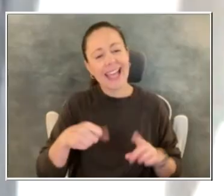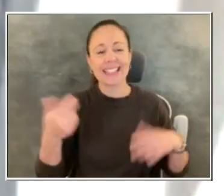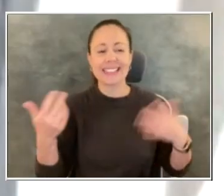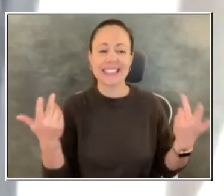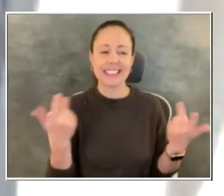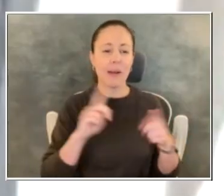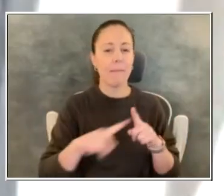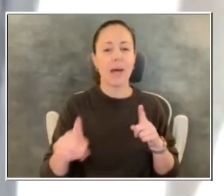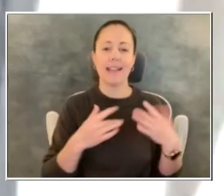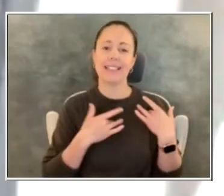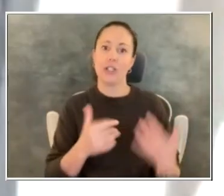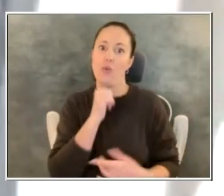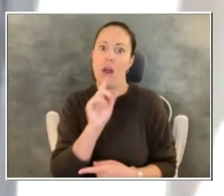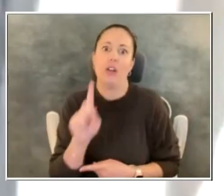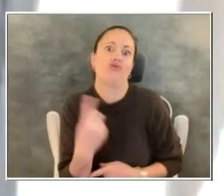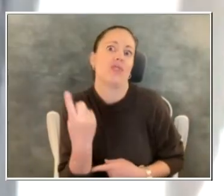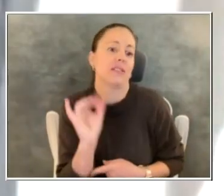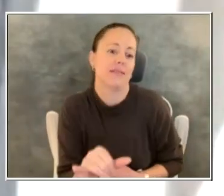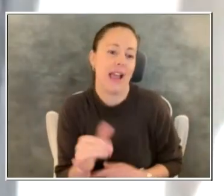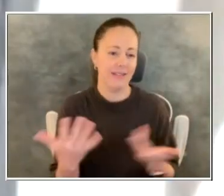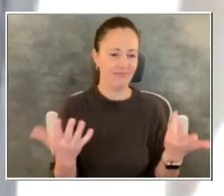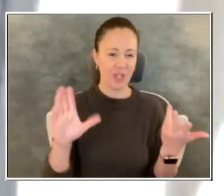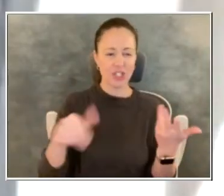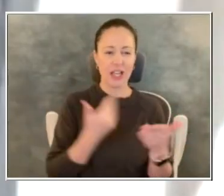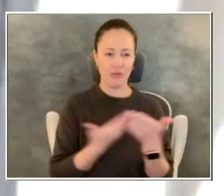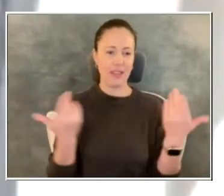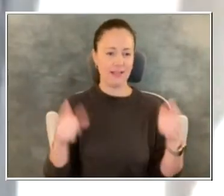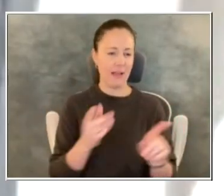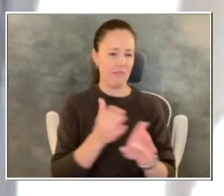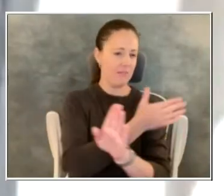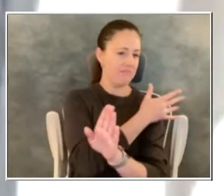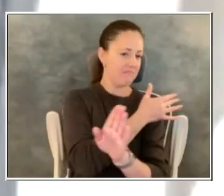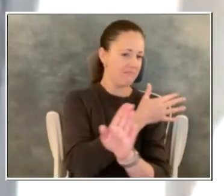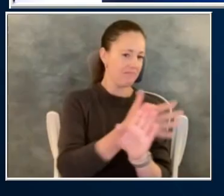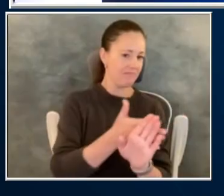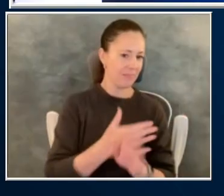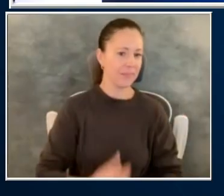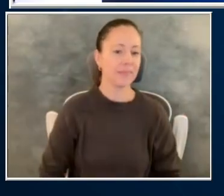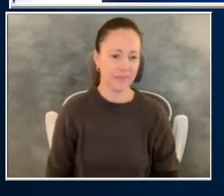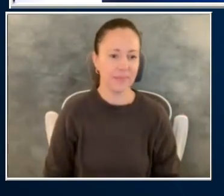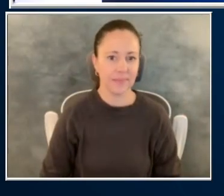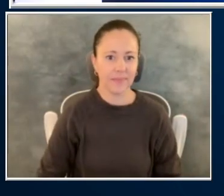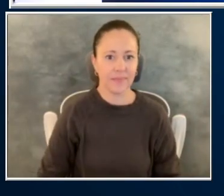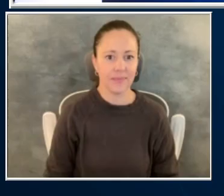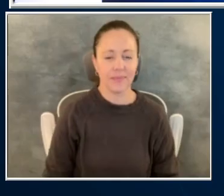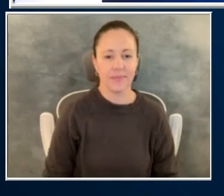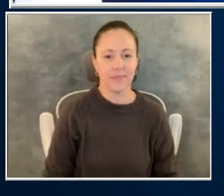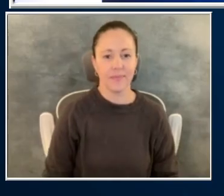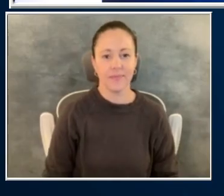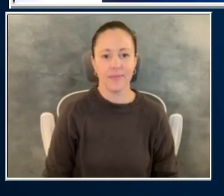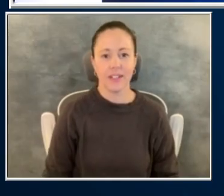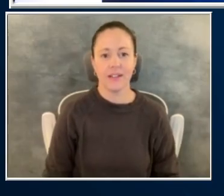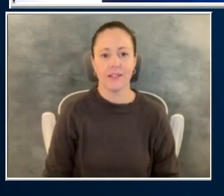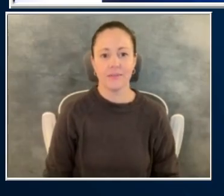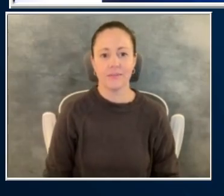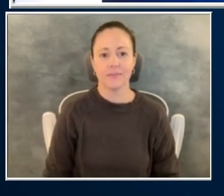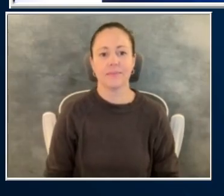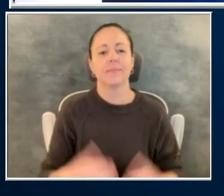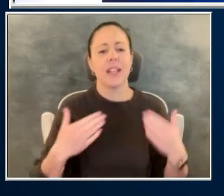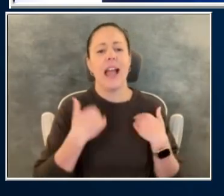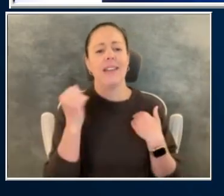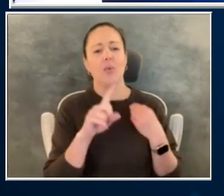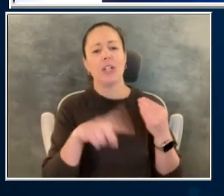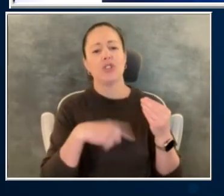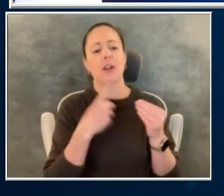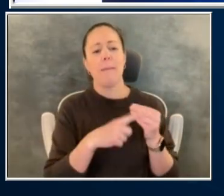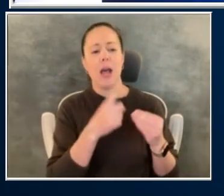it's not the lone thing that we're really dealing with. Dr. Affleck, I have a question about red wine, because